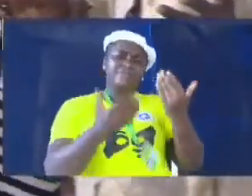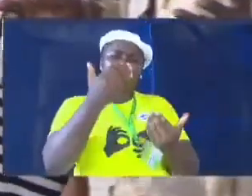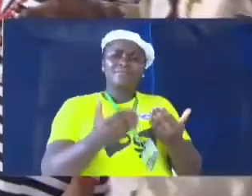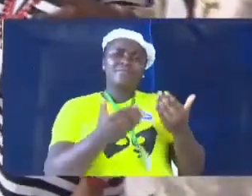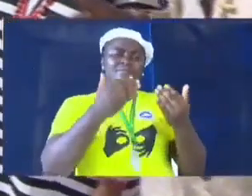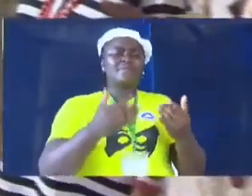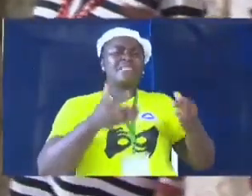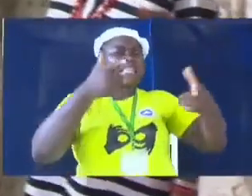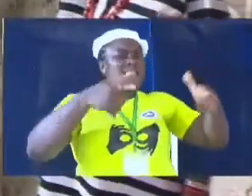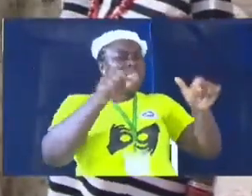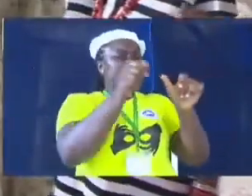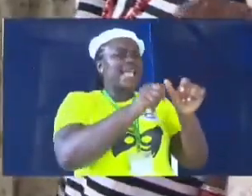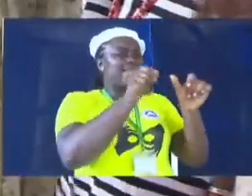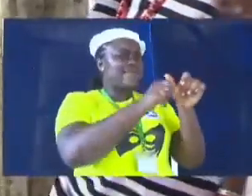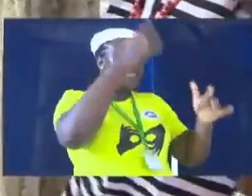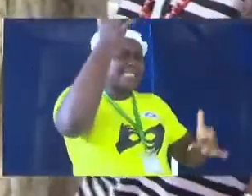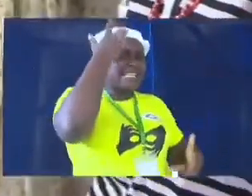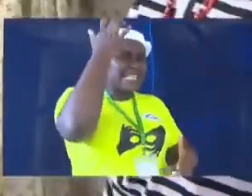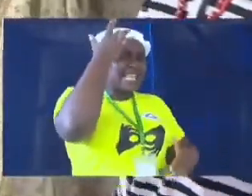Let every sickness,